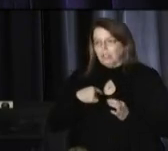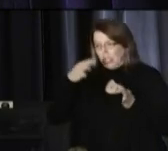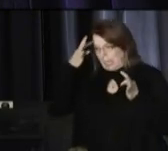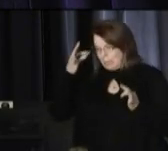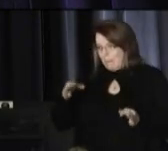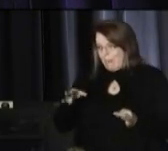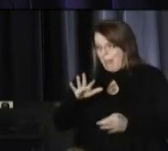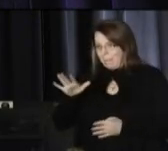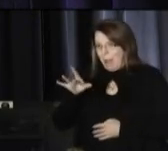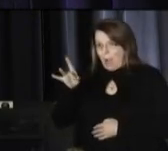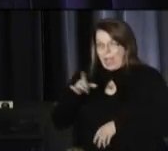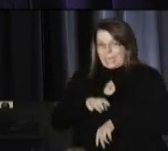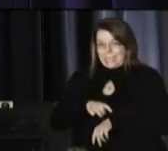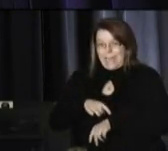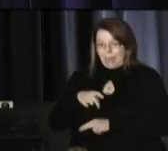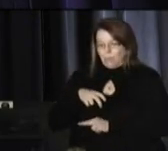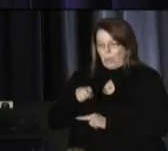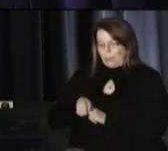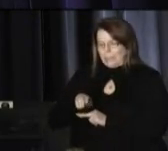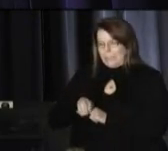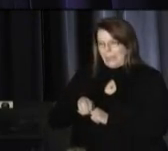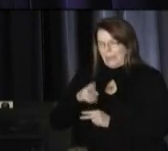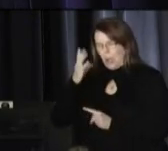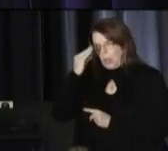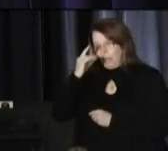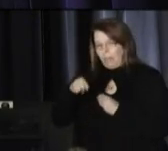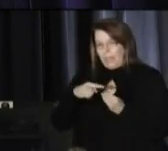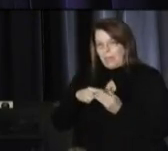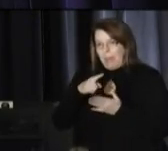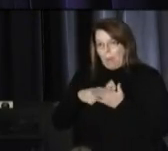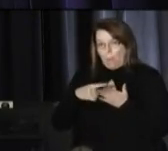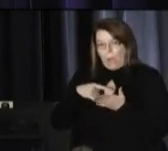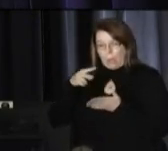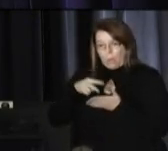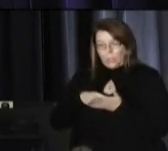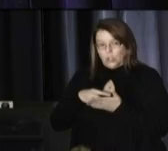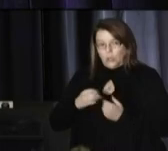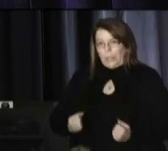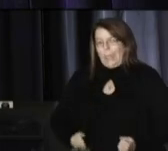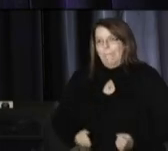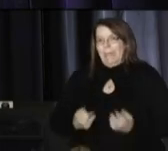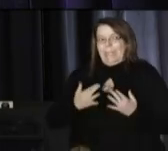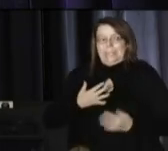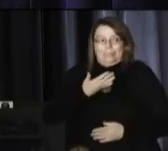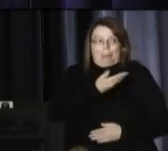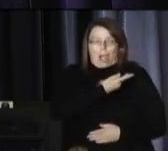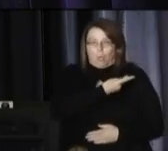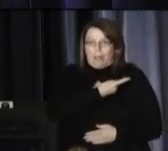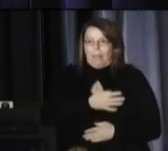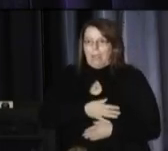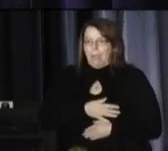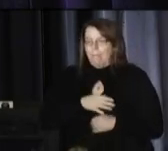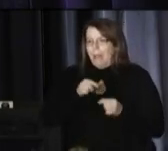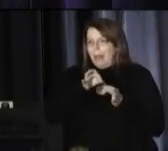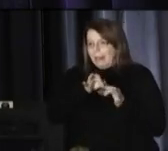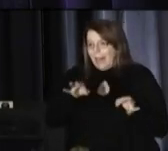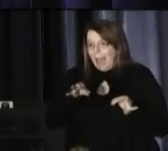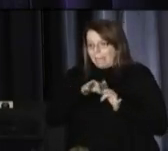times while I was sitting there thinking about what I wanted to read, just being inspired by them, just line by line.